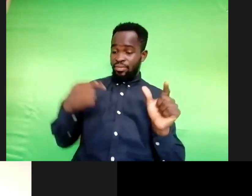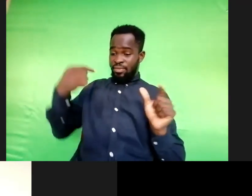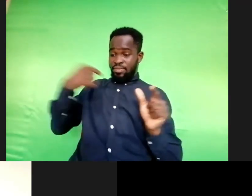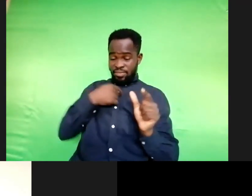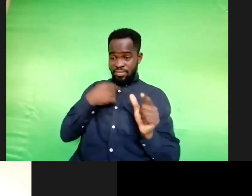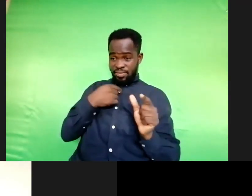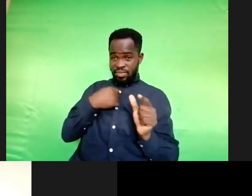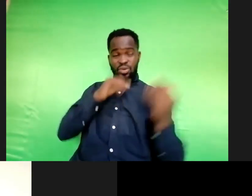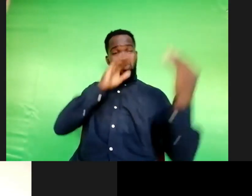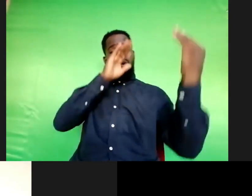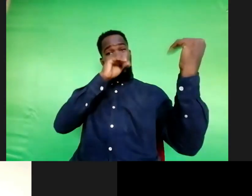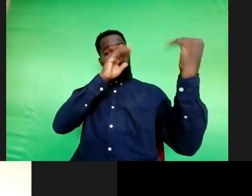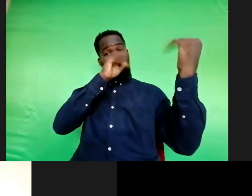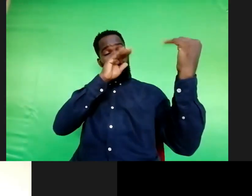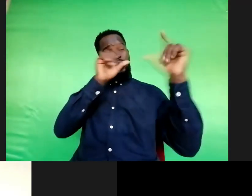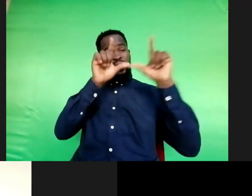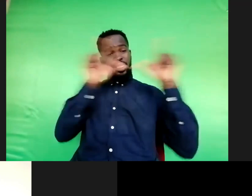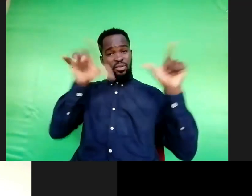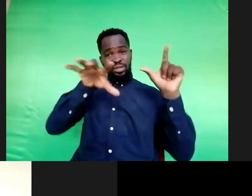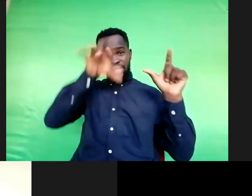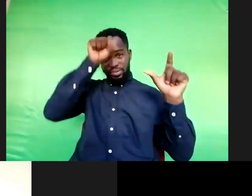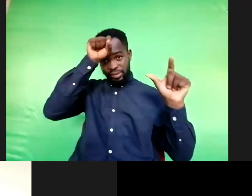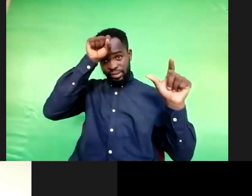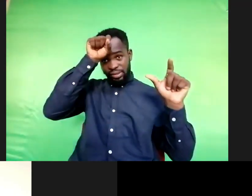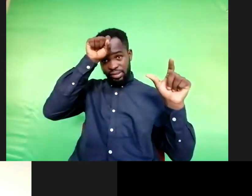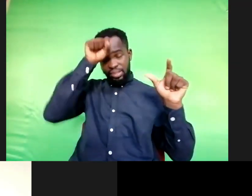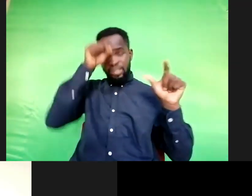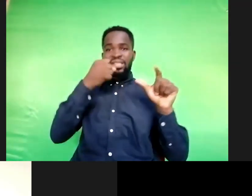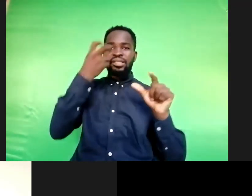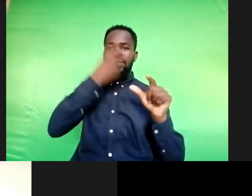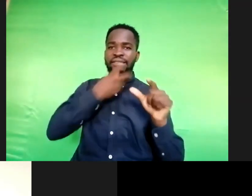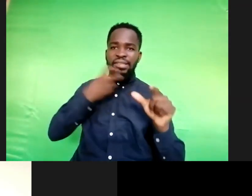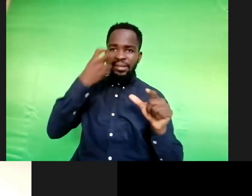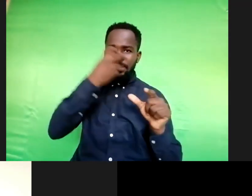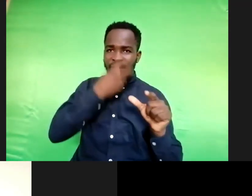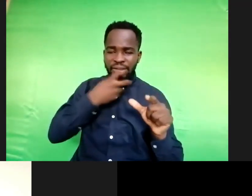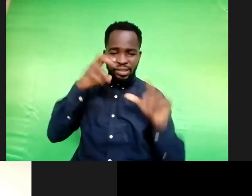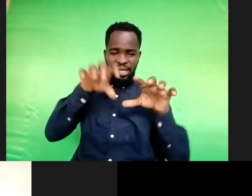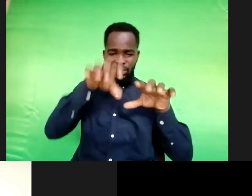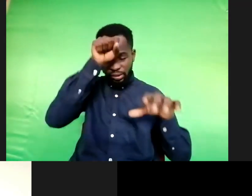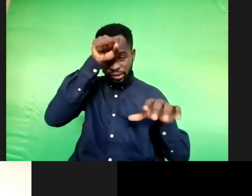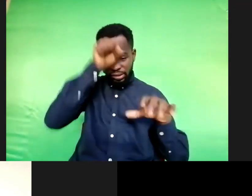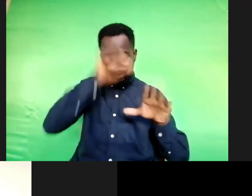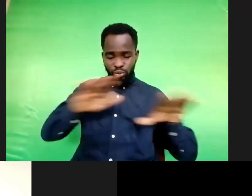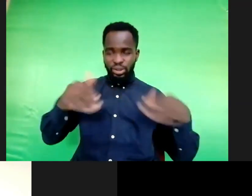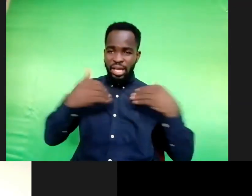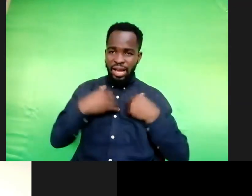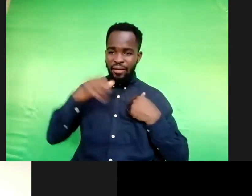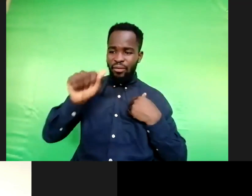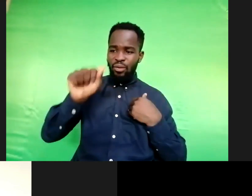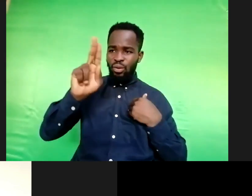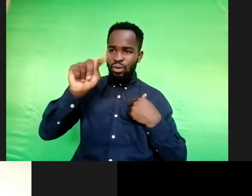for language acquisition and speech acquisition for children with autism actually is there once